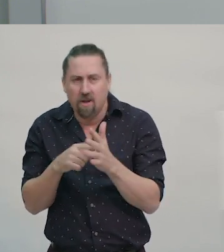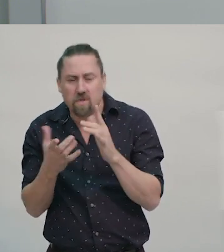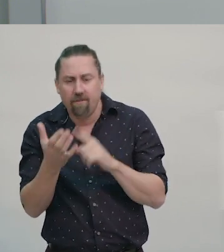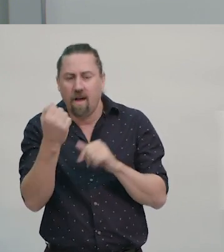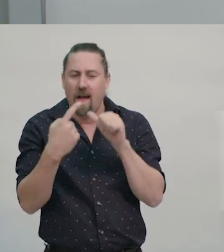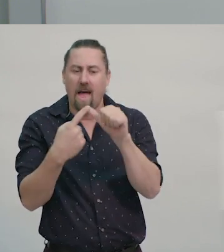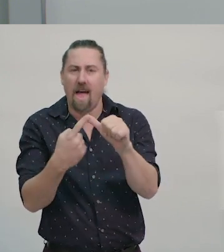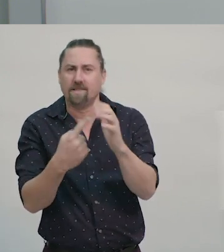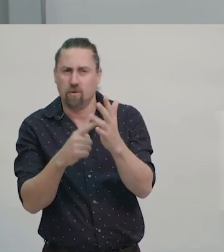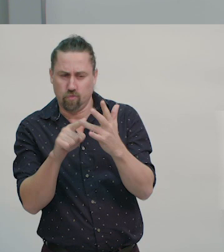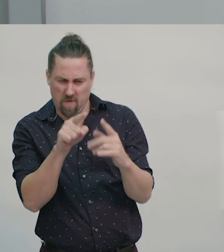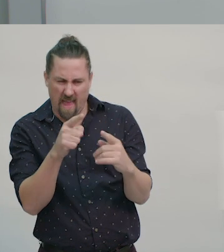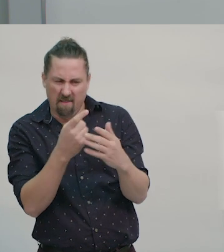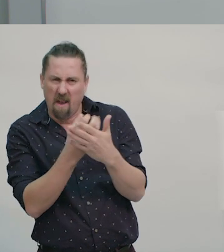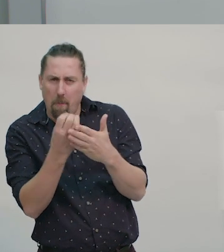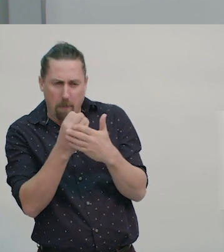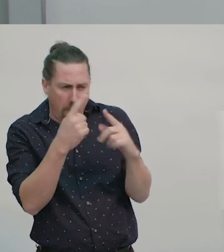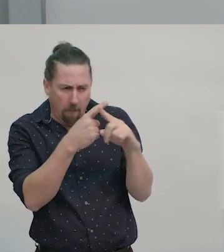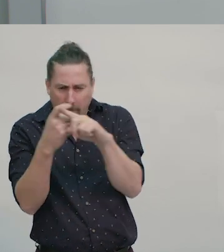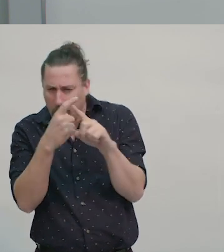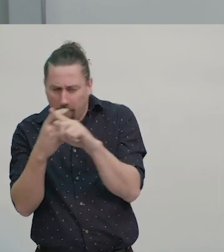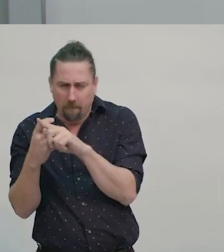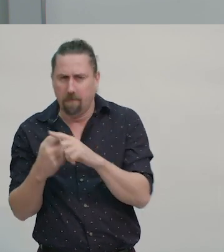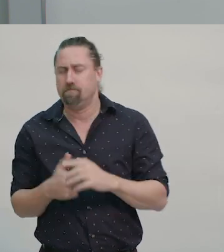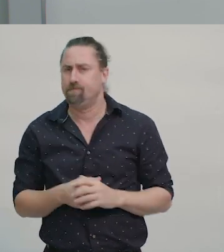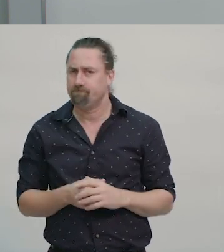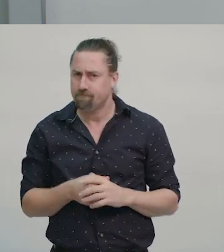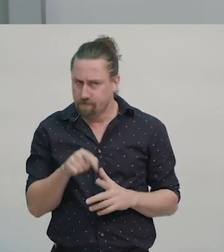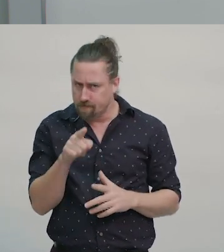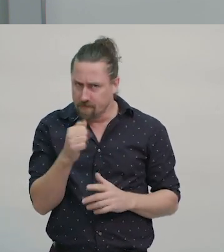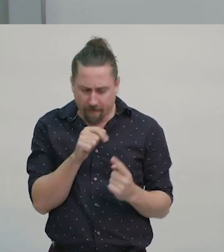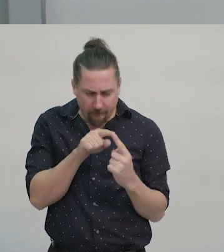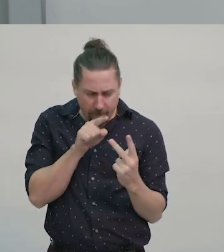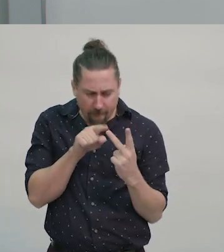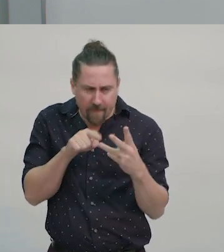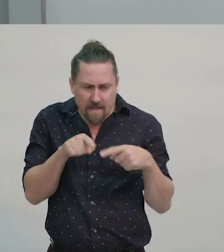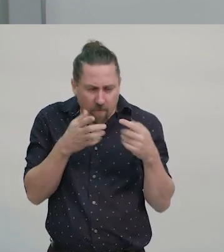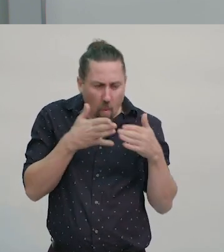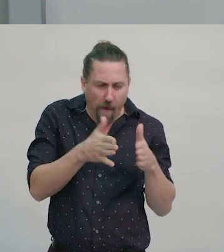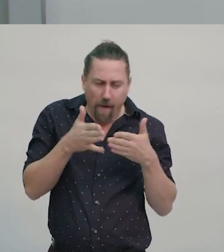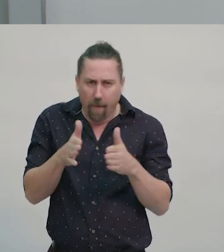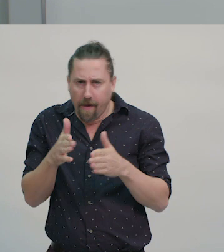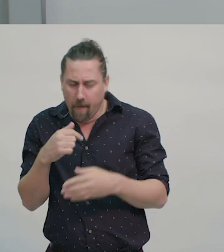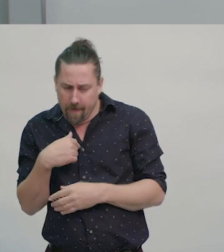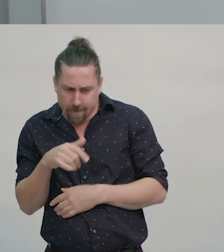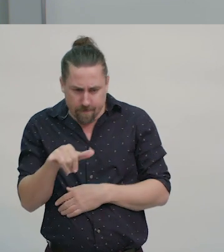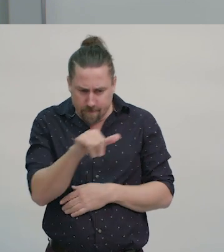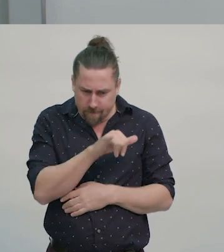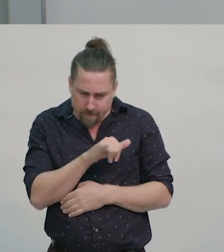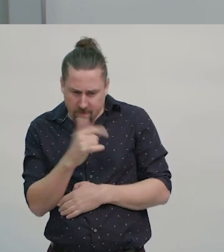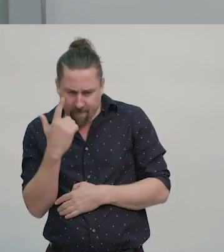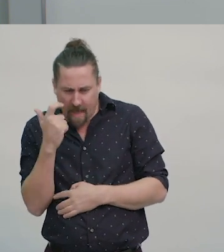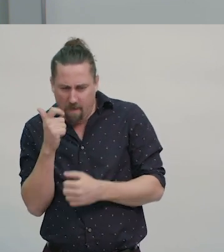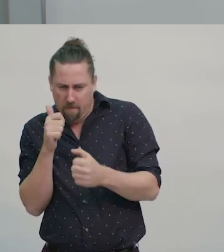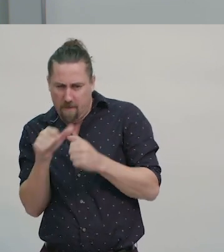to find solutions to number problems. If we are familiar with a range of strategies, then we can choose the best one to